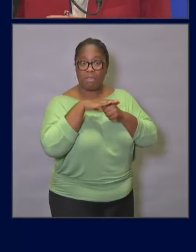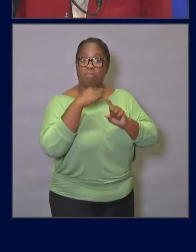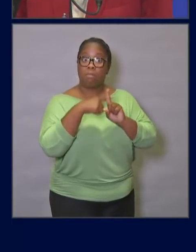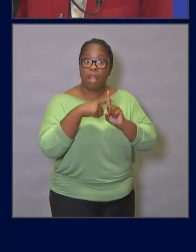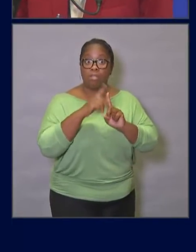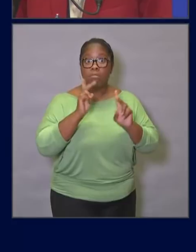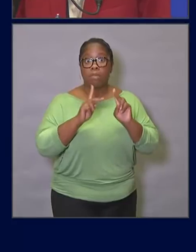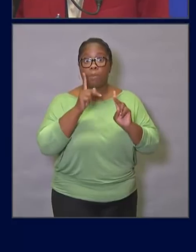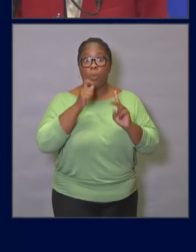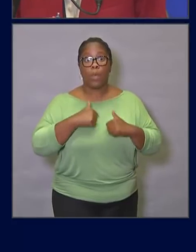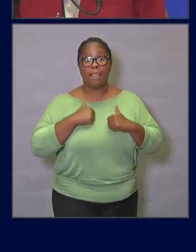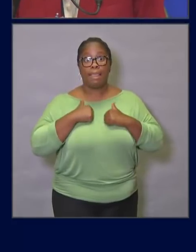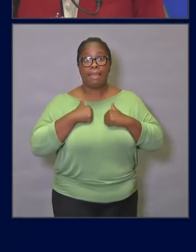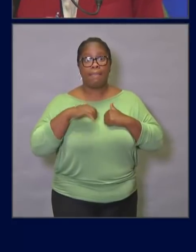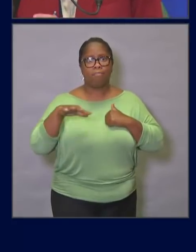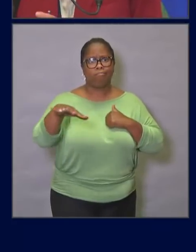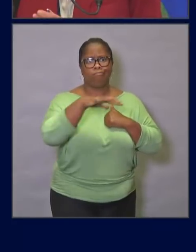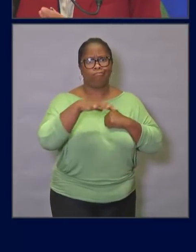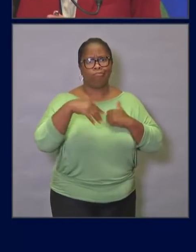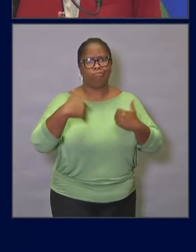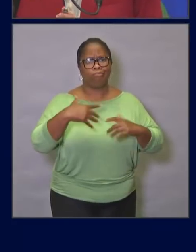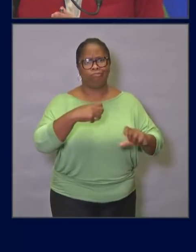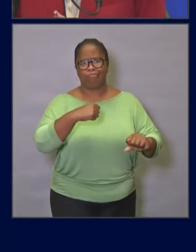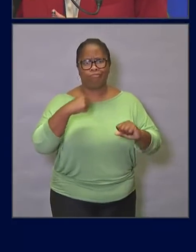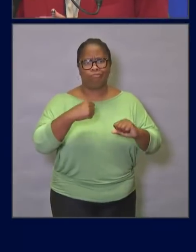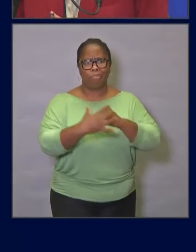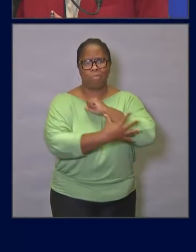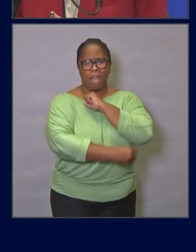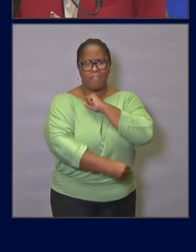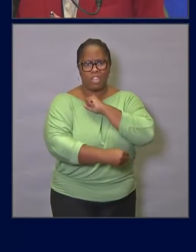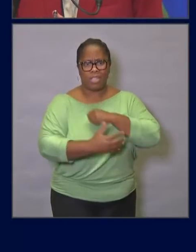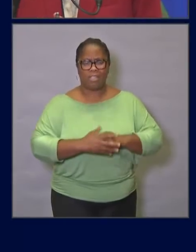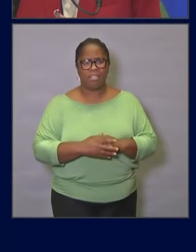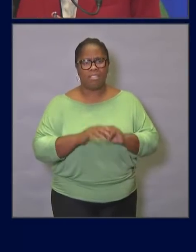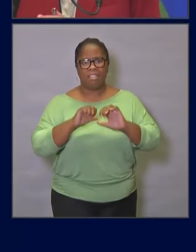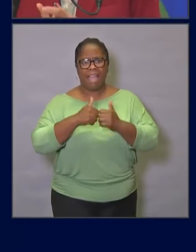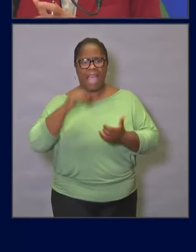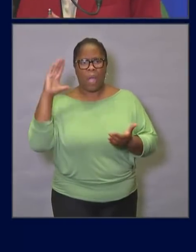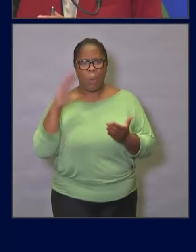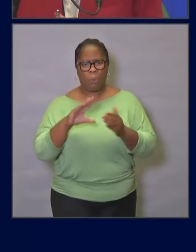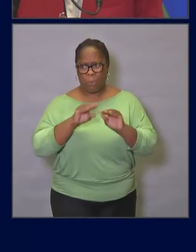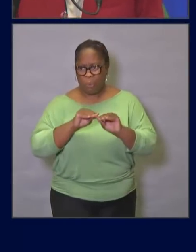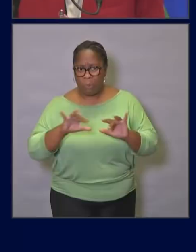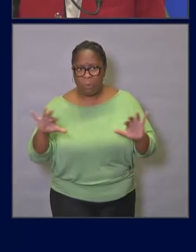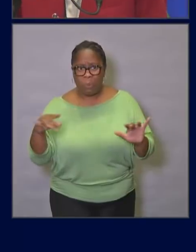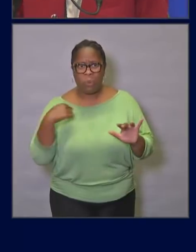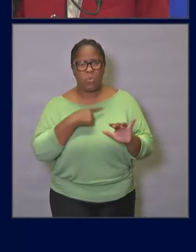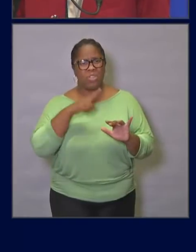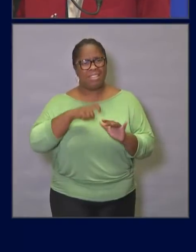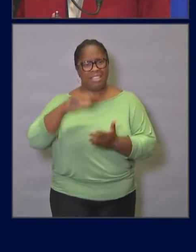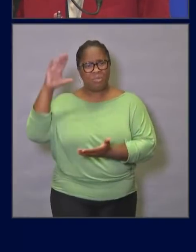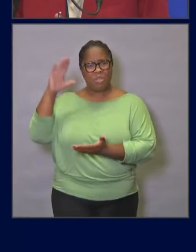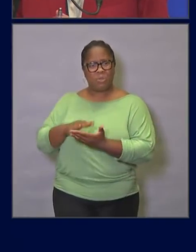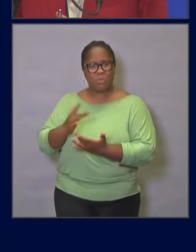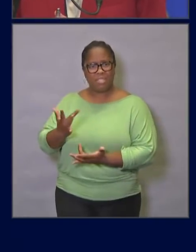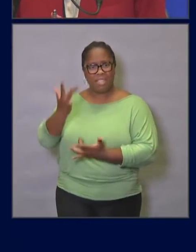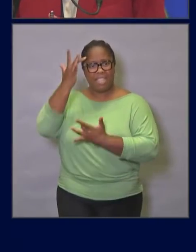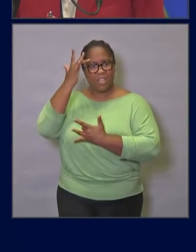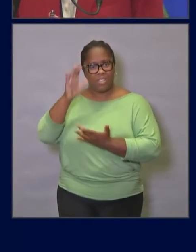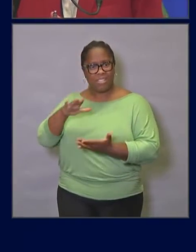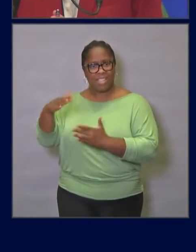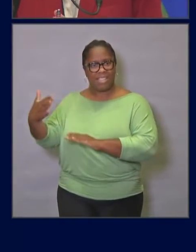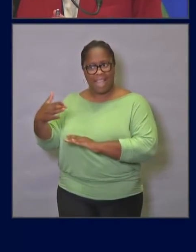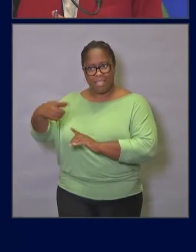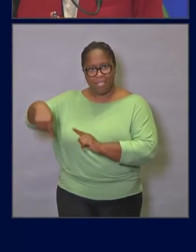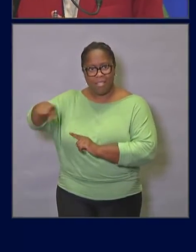in areas with high poverty. In order to effectively slow the spread, we need to bring down the rates of illness and death among the